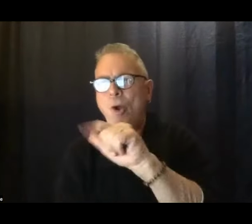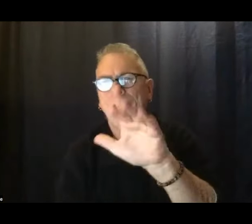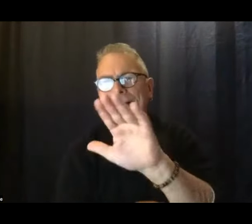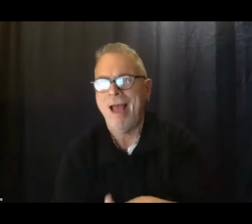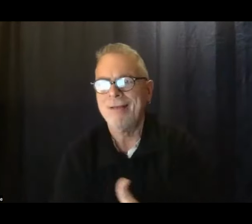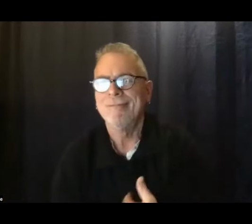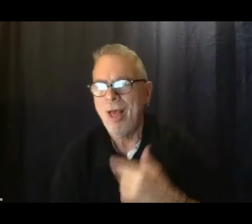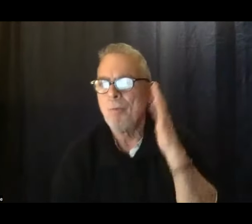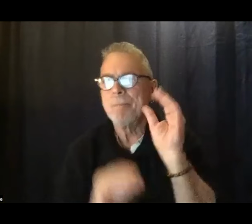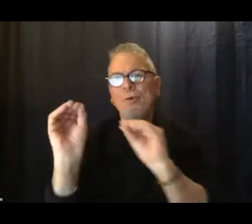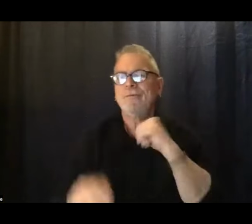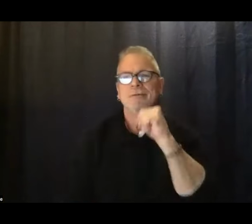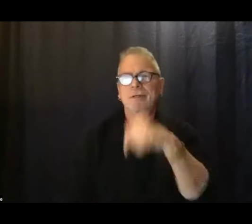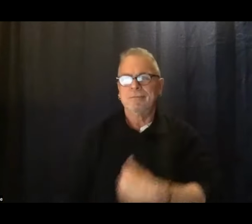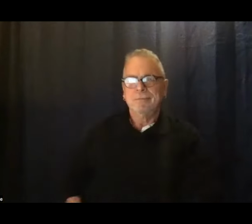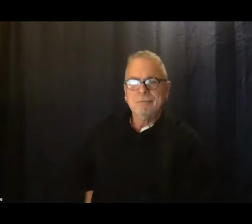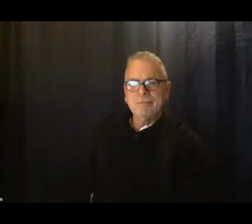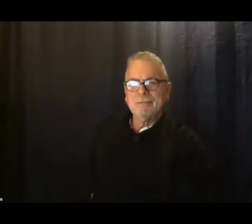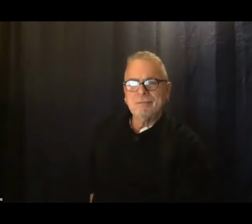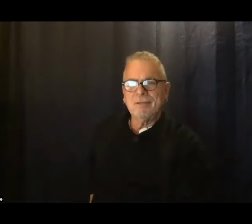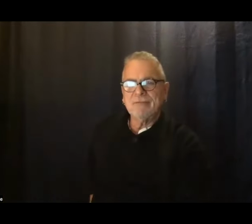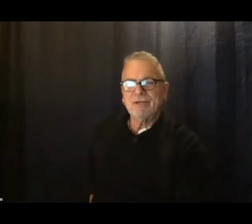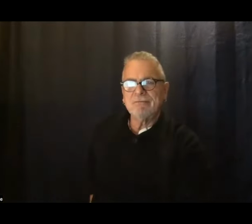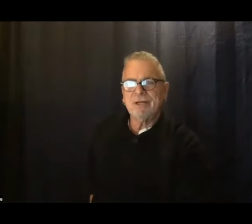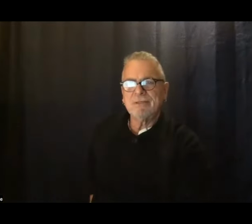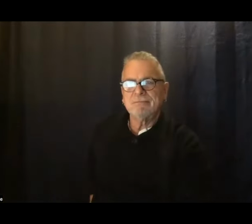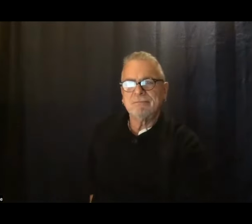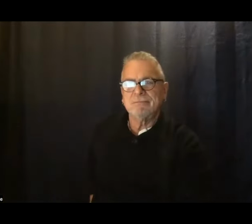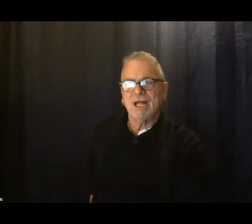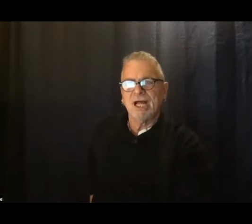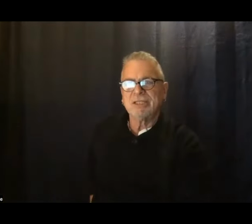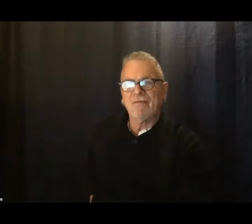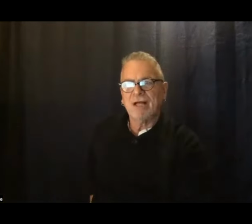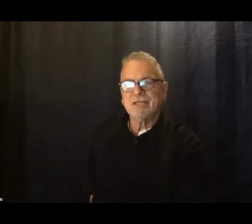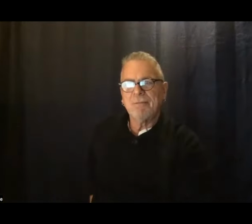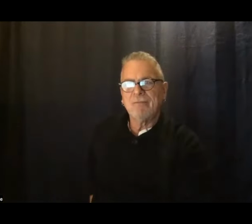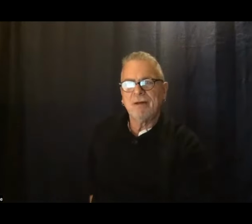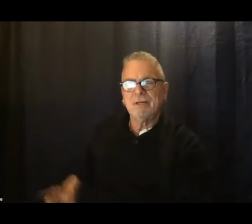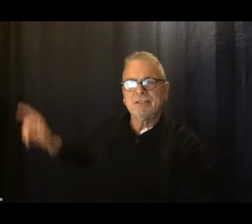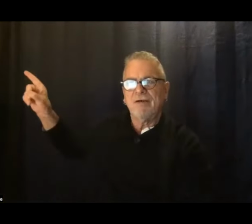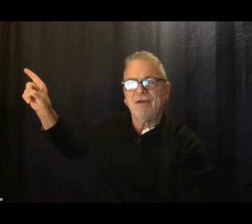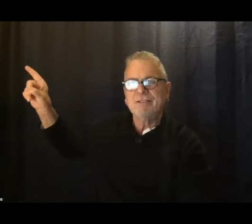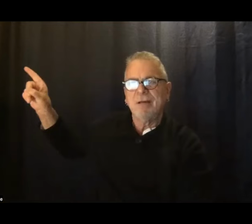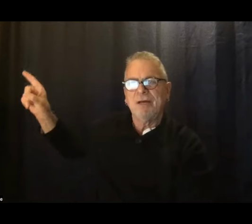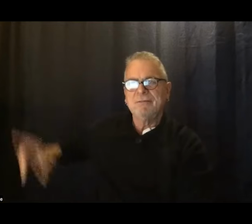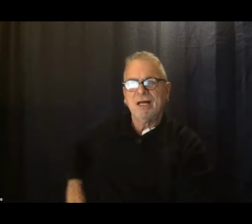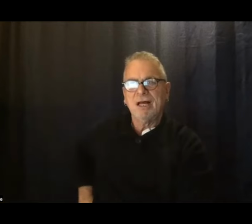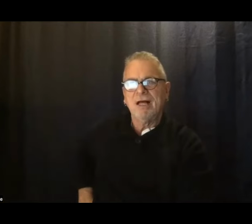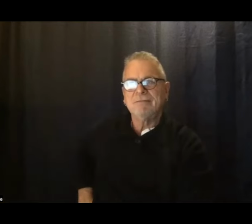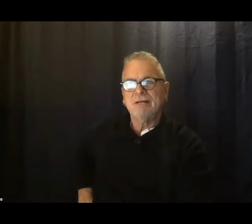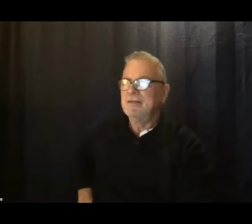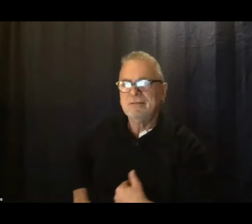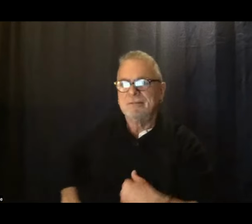expression, how your eyes move, how your mouth morphemes are formed, how your body moves, right?